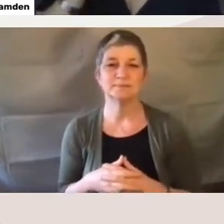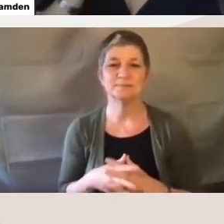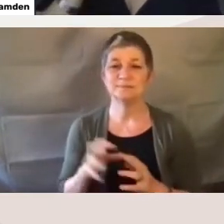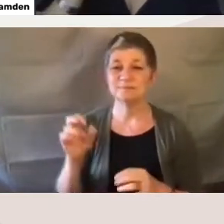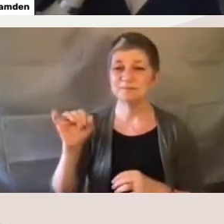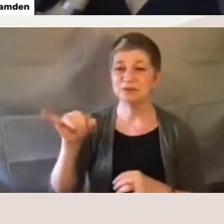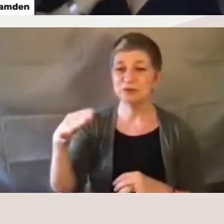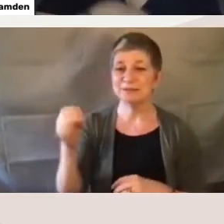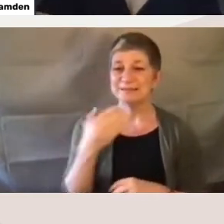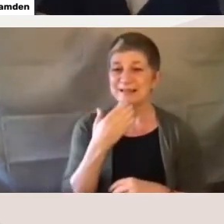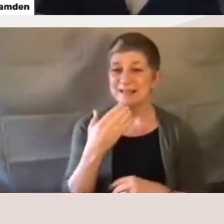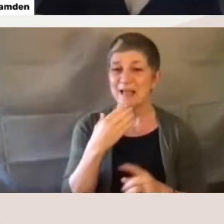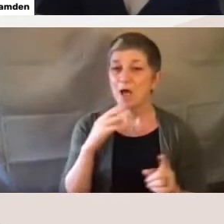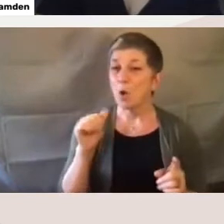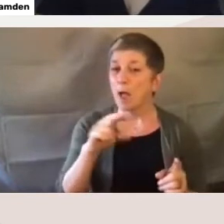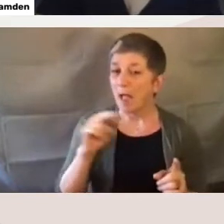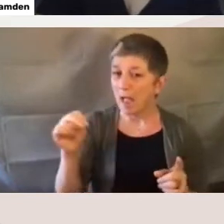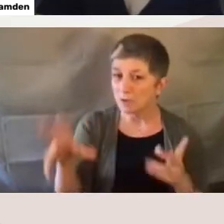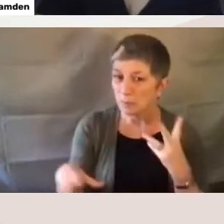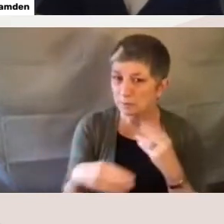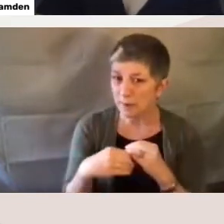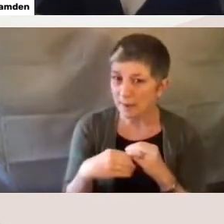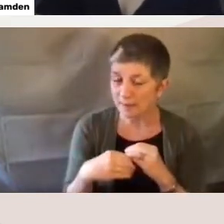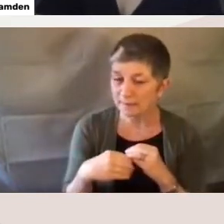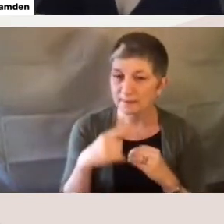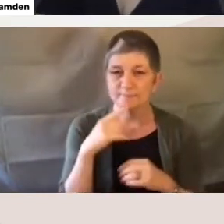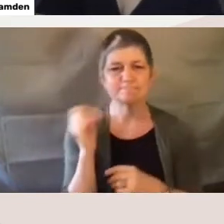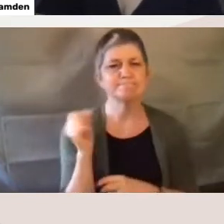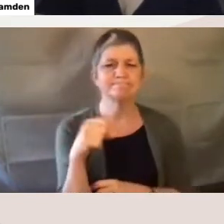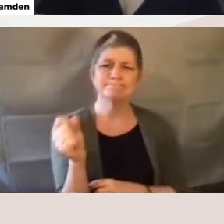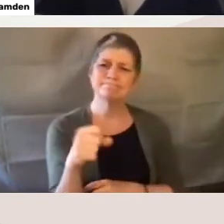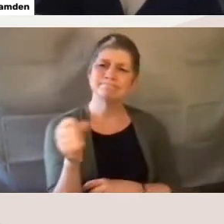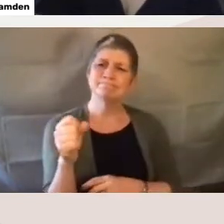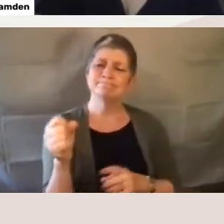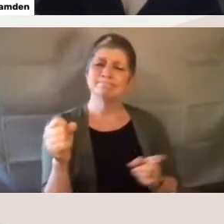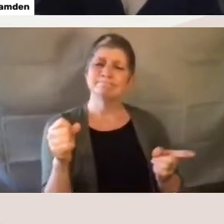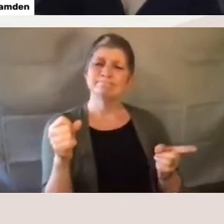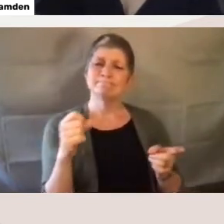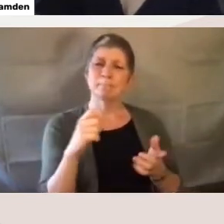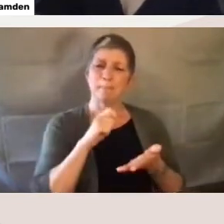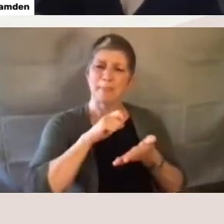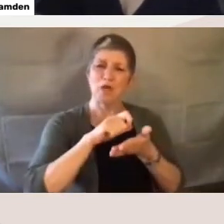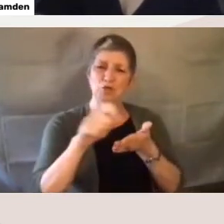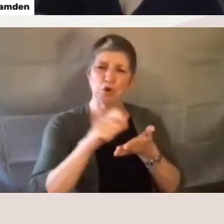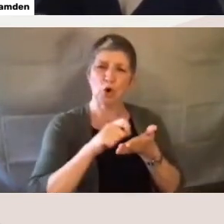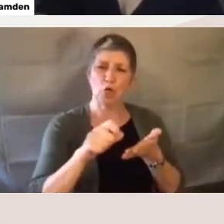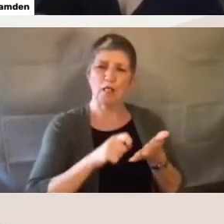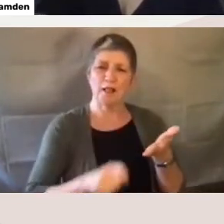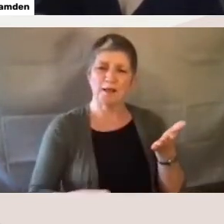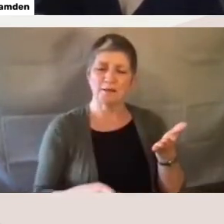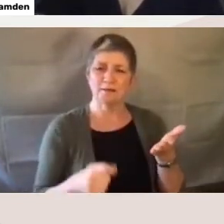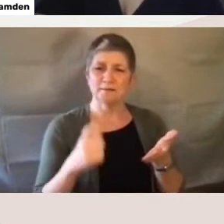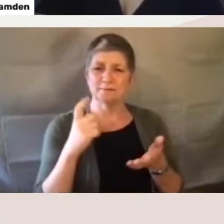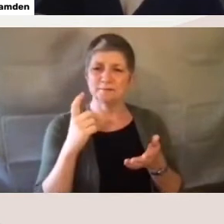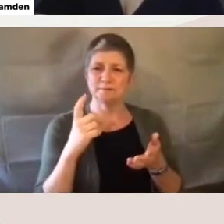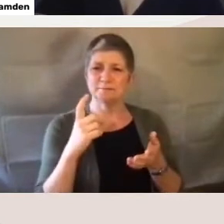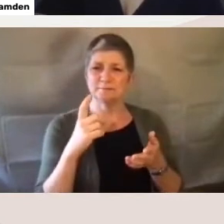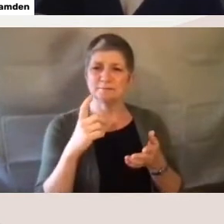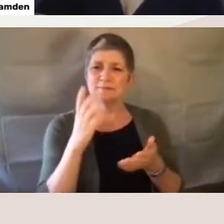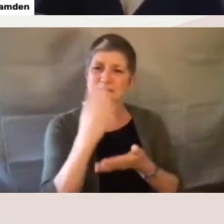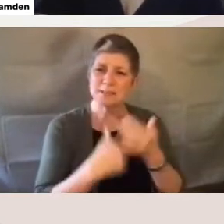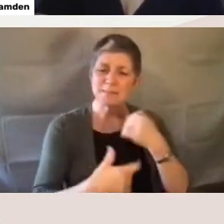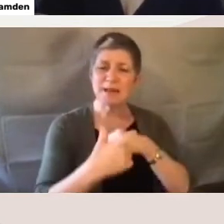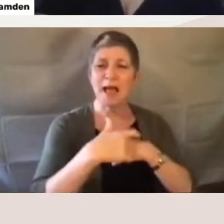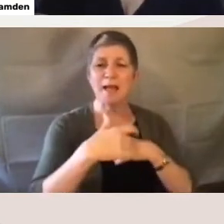Thank you. And what did you want to add to that? Yeah, I would say journaling. Some of the just to be able to spend some